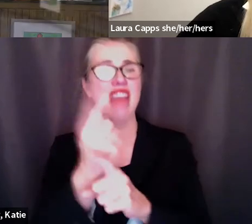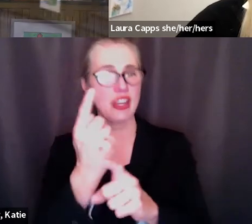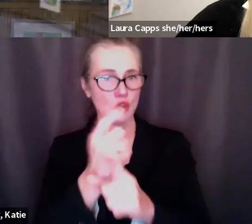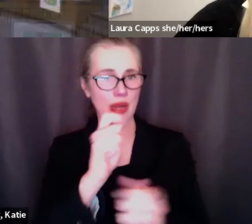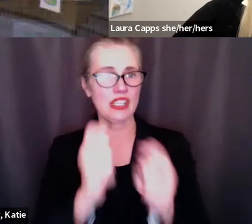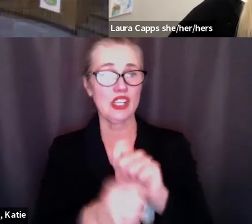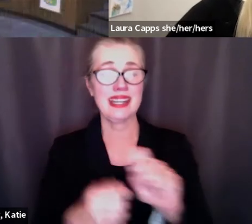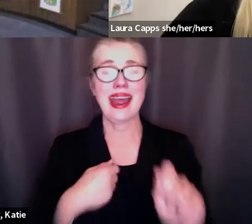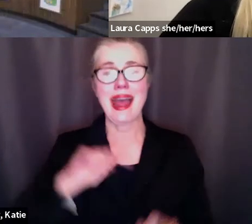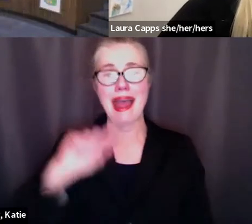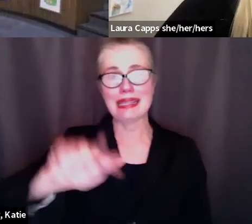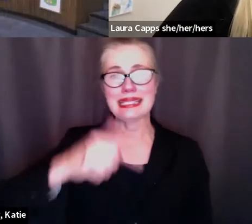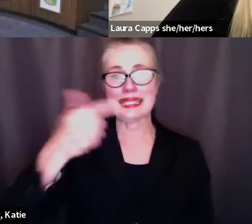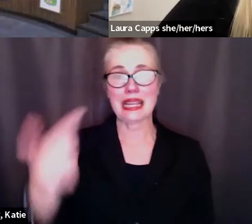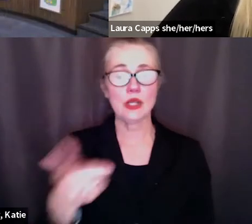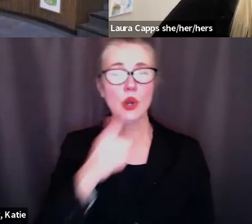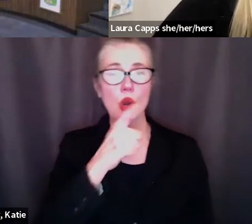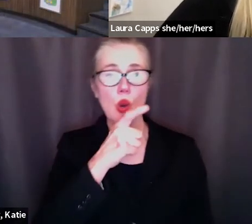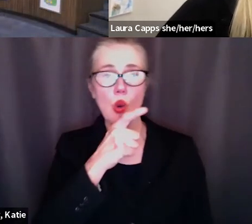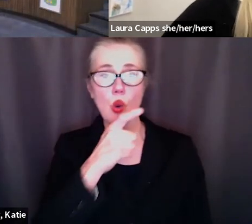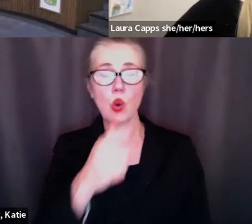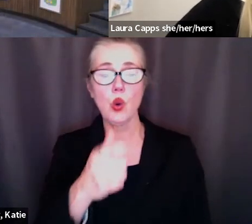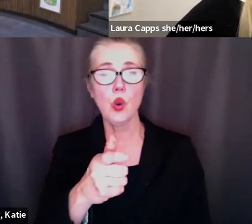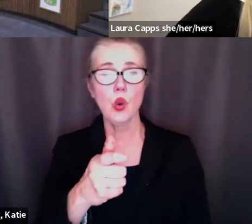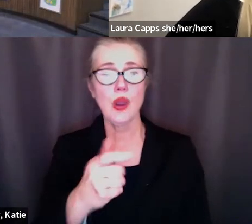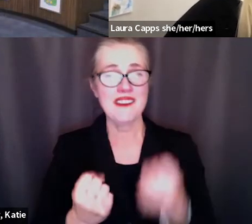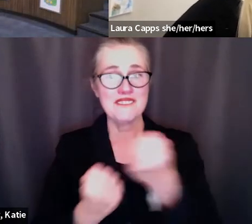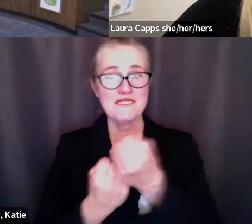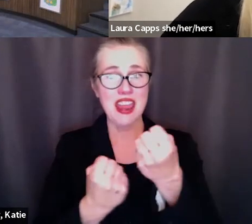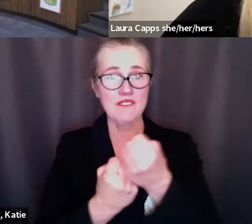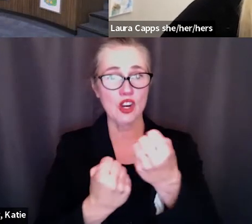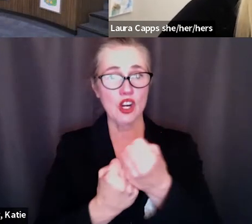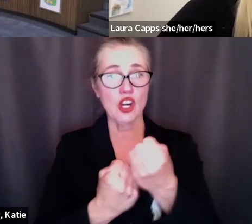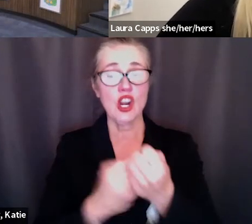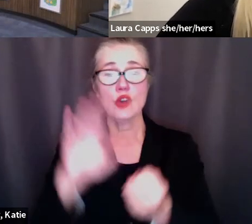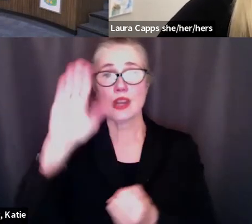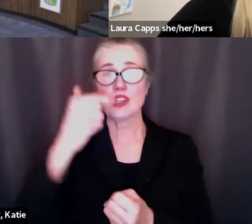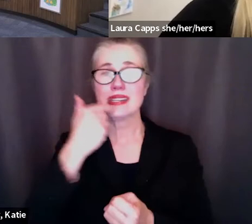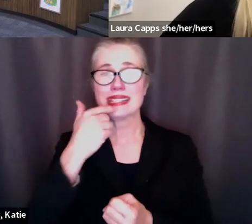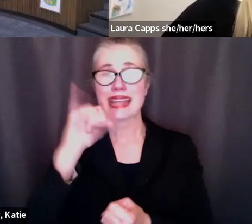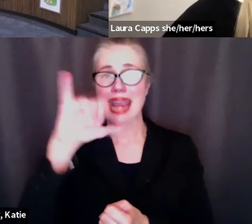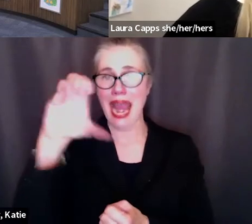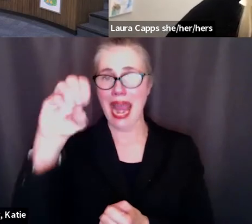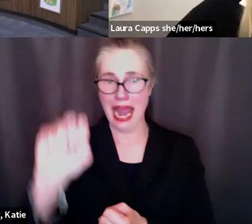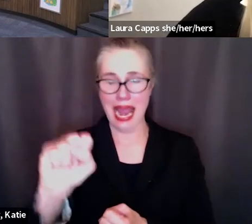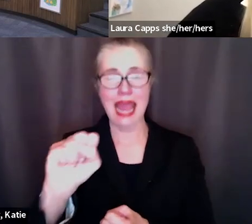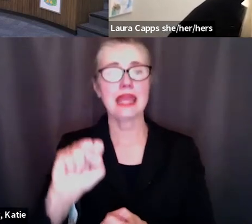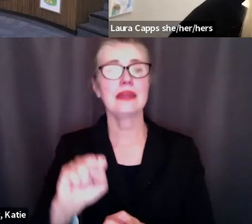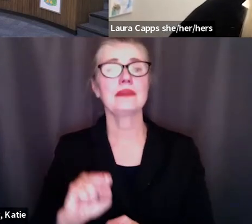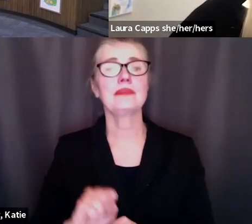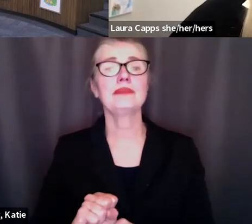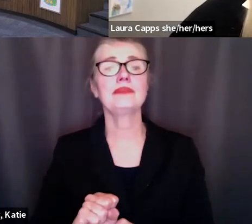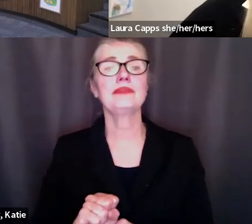um all in favor please signify by raising your hand and saying aye aye aye